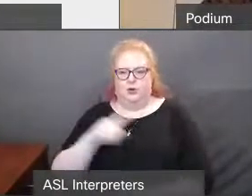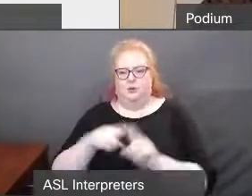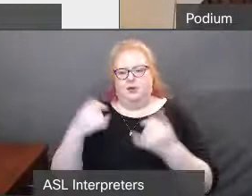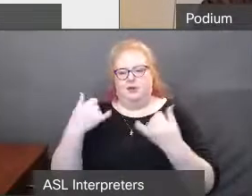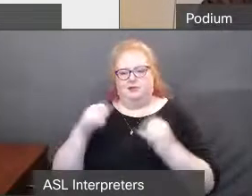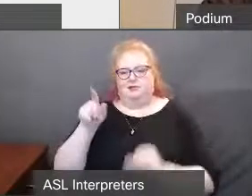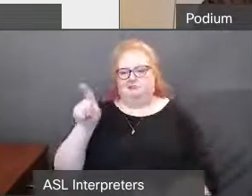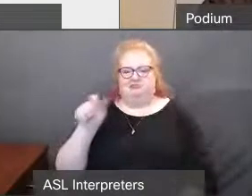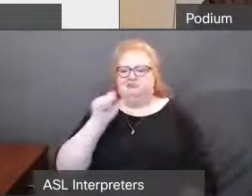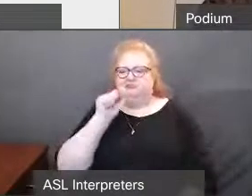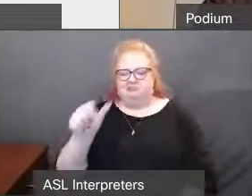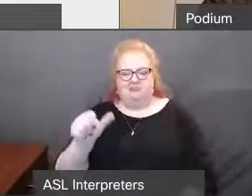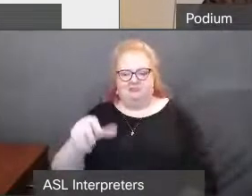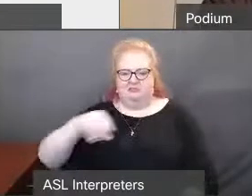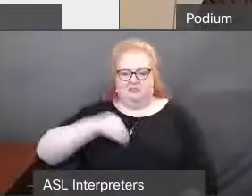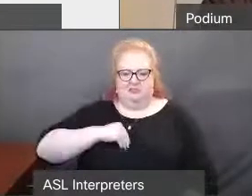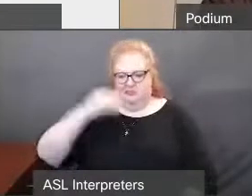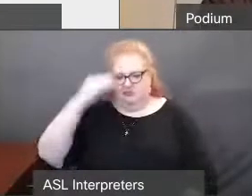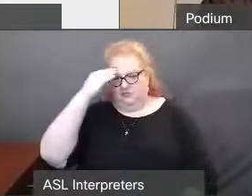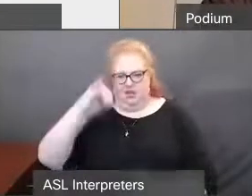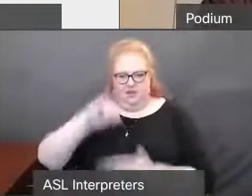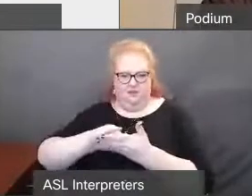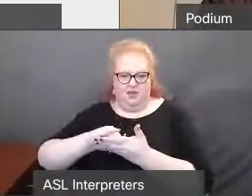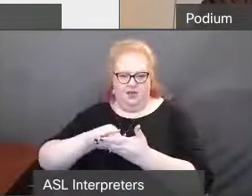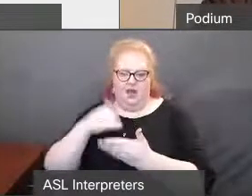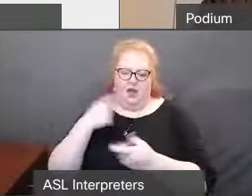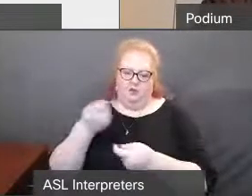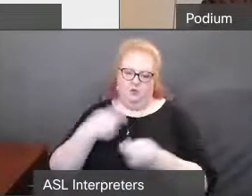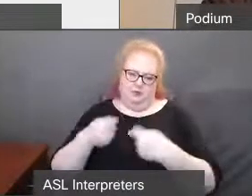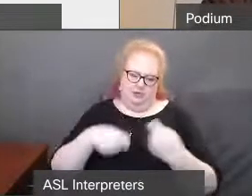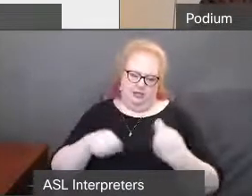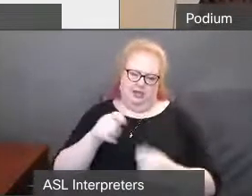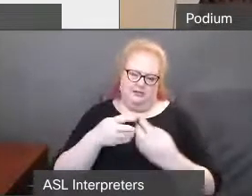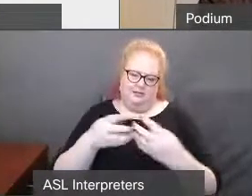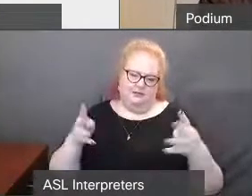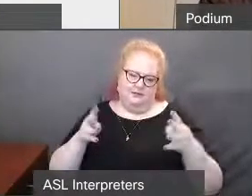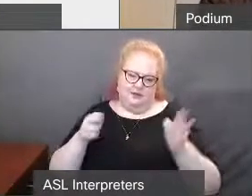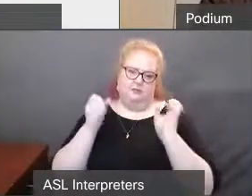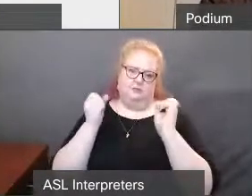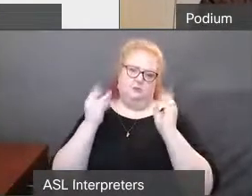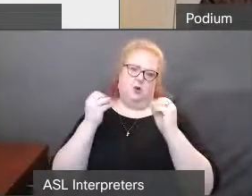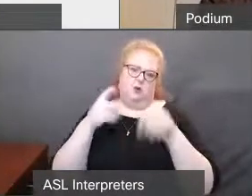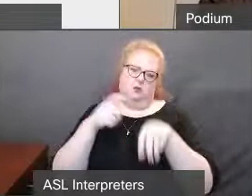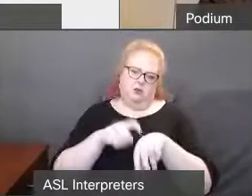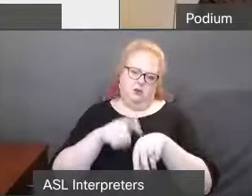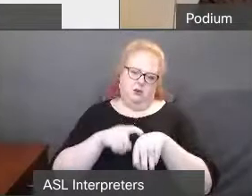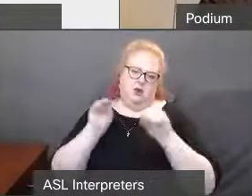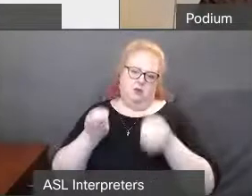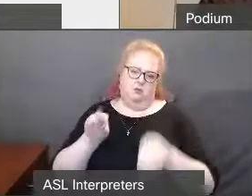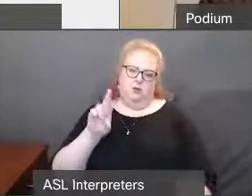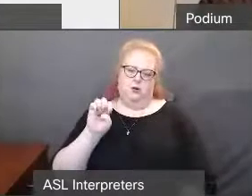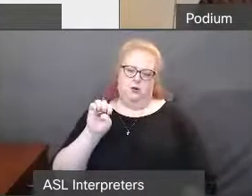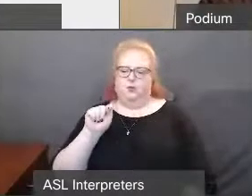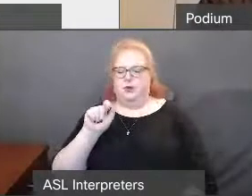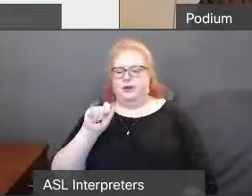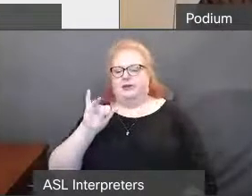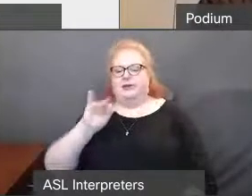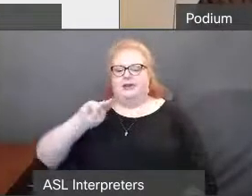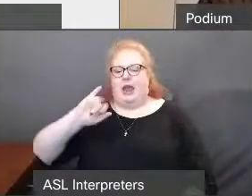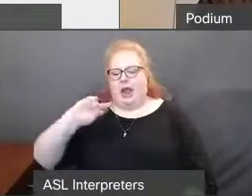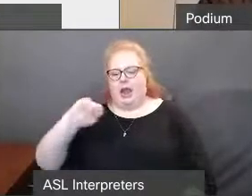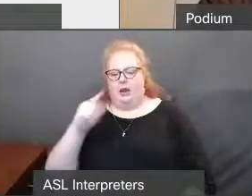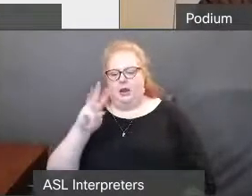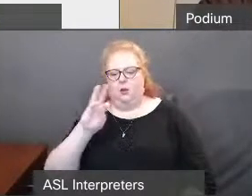acknowledge. I've had to replace fences multiple times and put in a retaining wall just to protect property